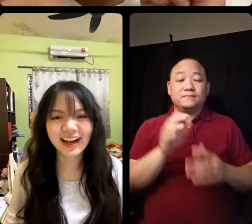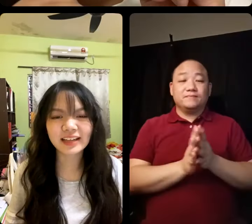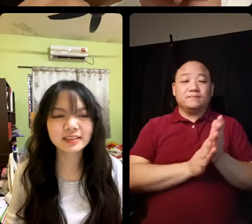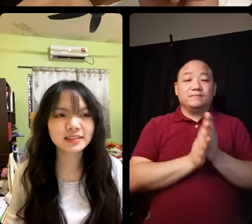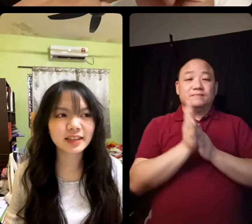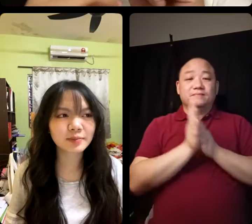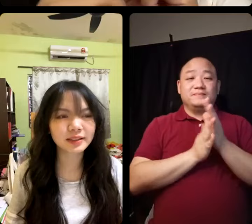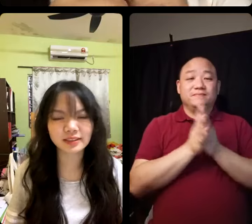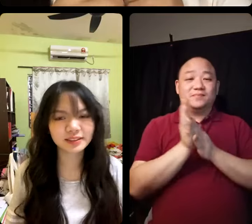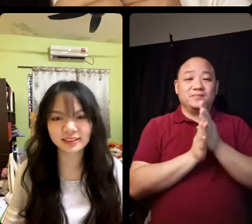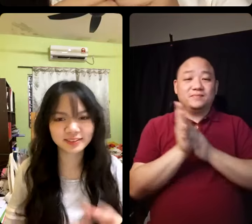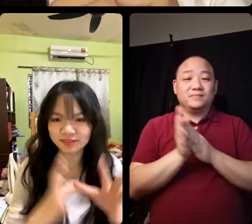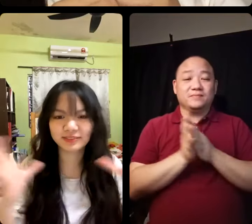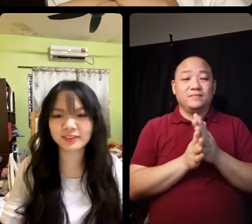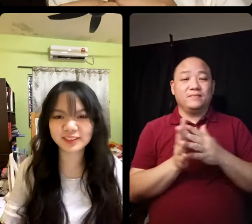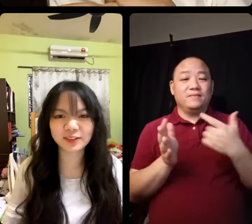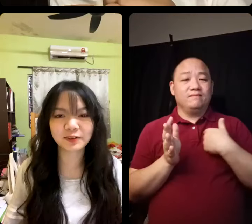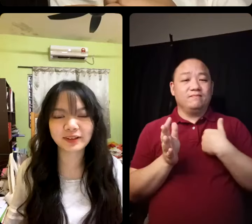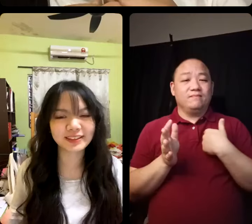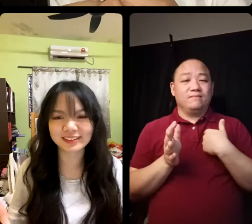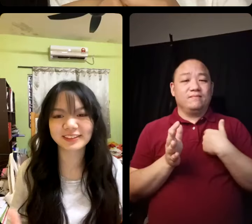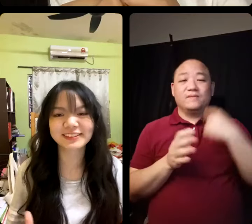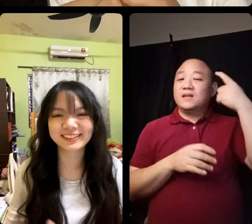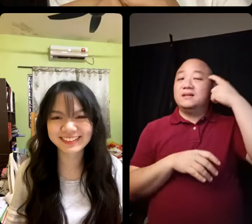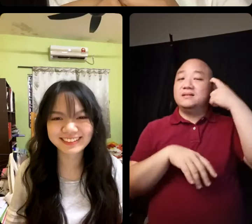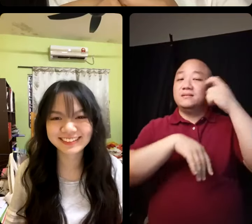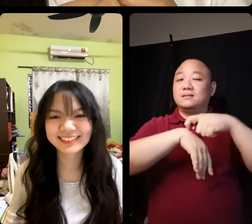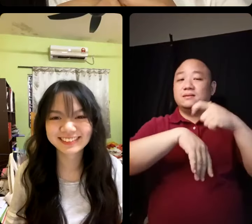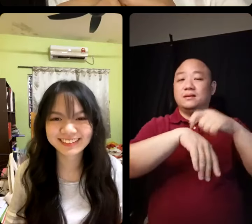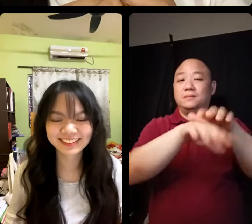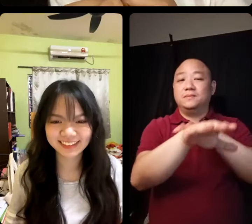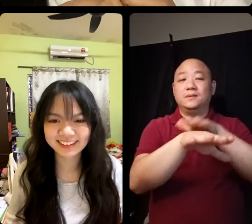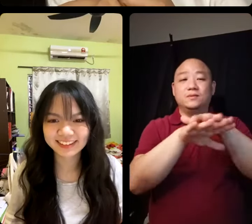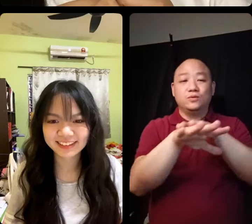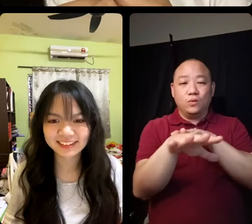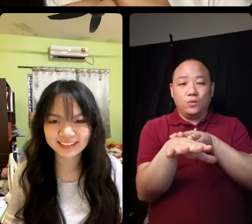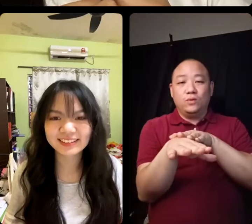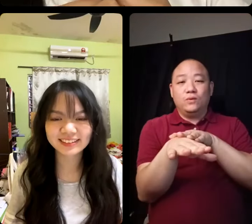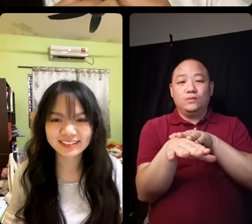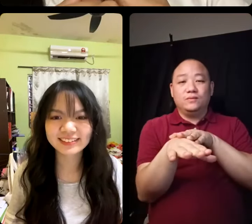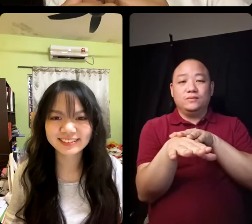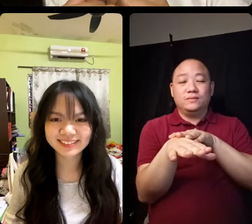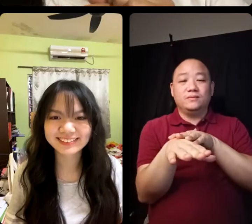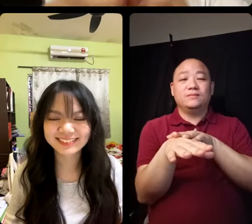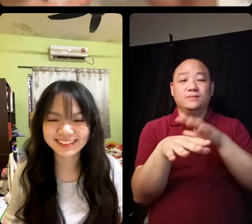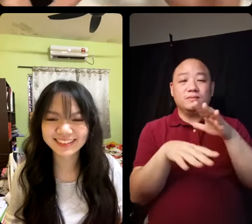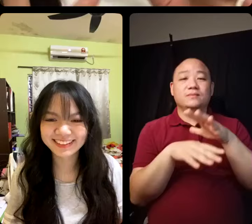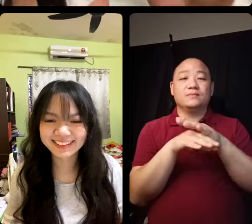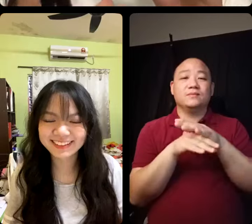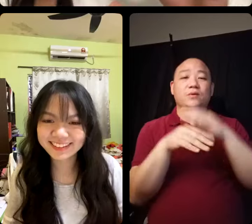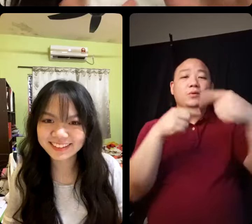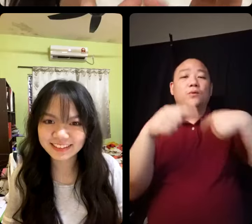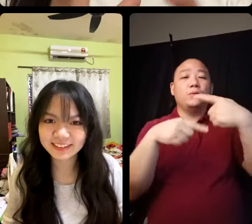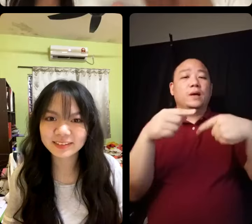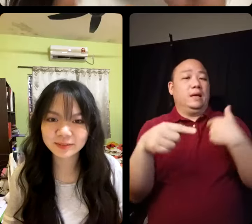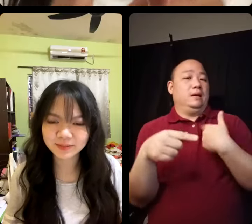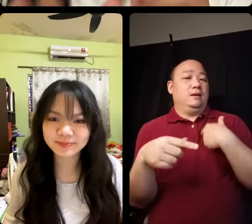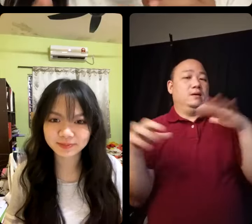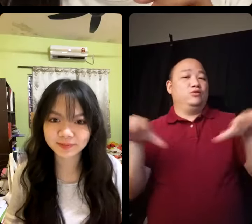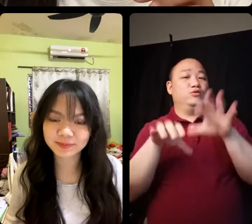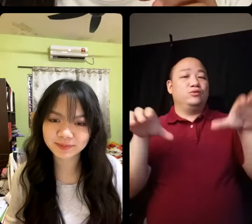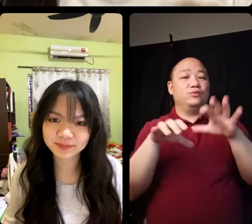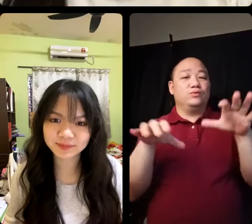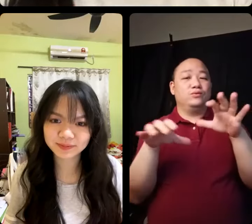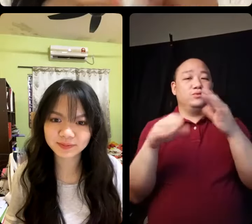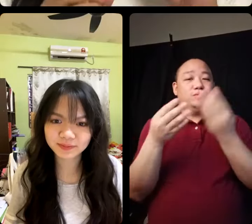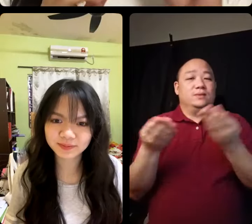I think the time, like, just very slow and, like, the two. So that is how, oh my god, you guys can